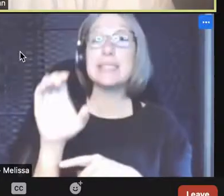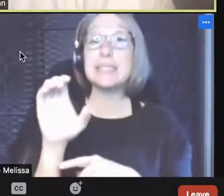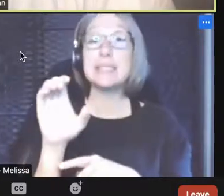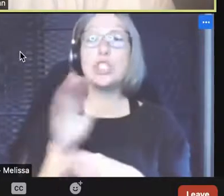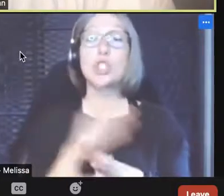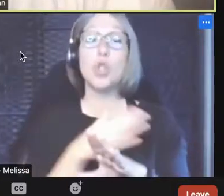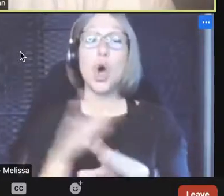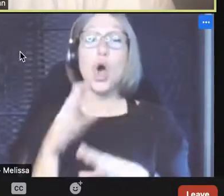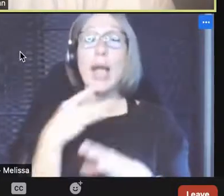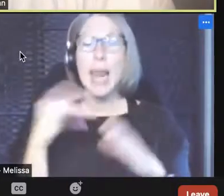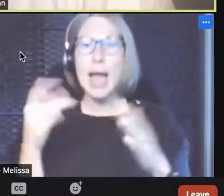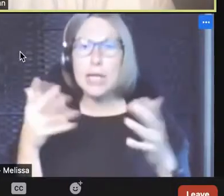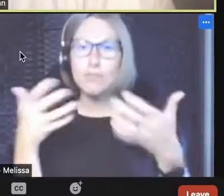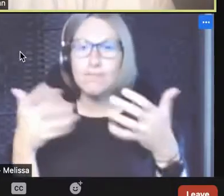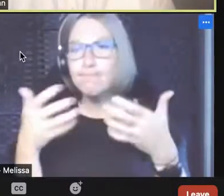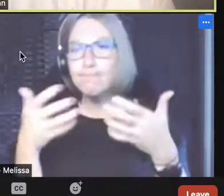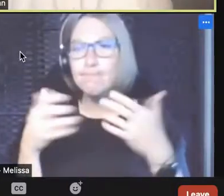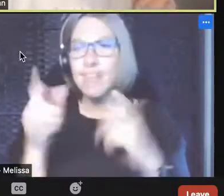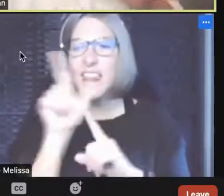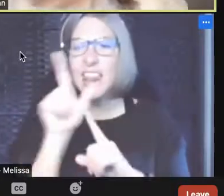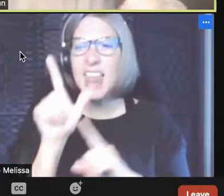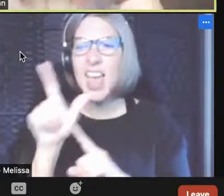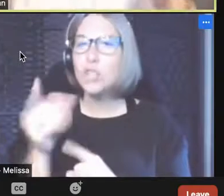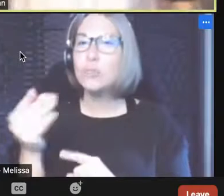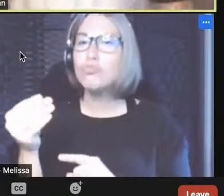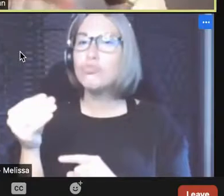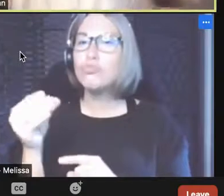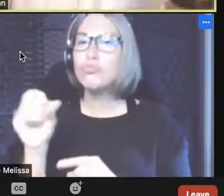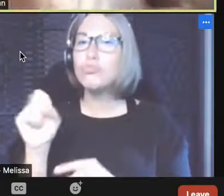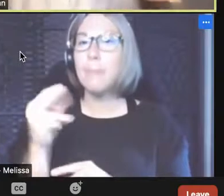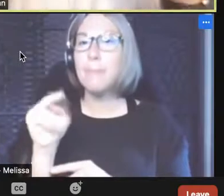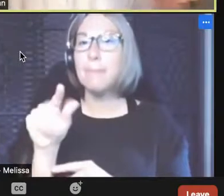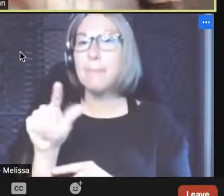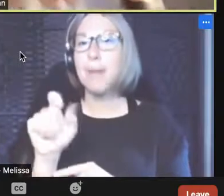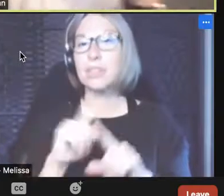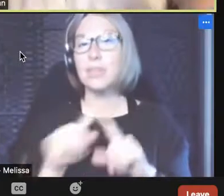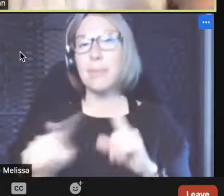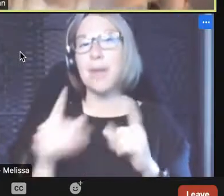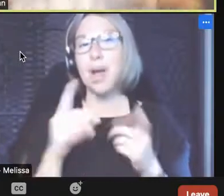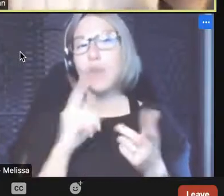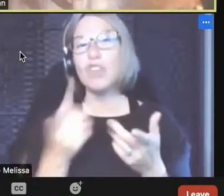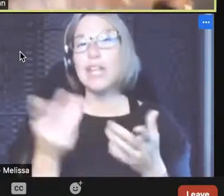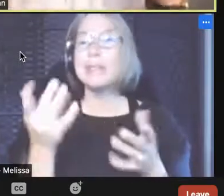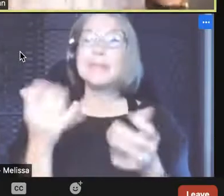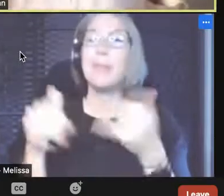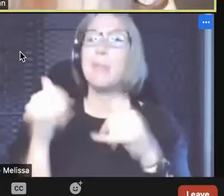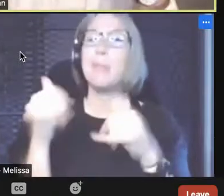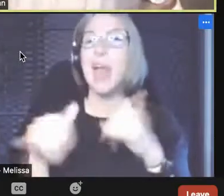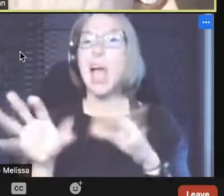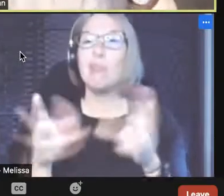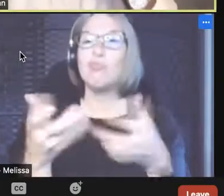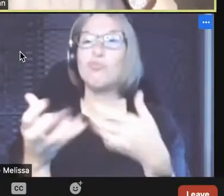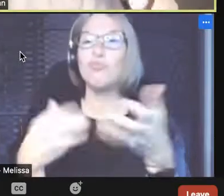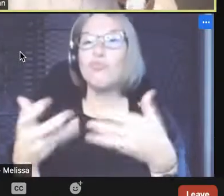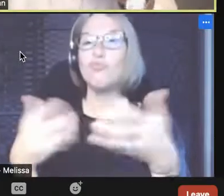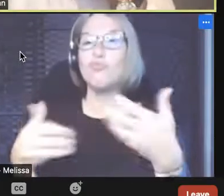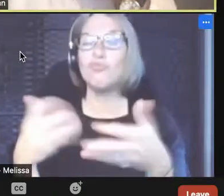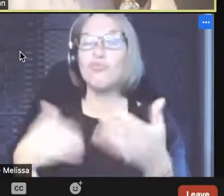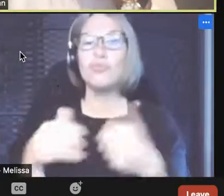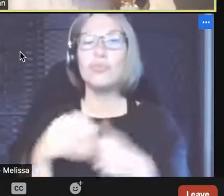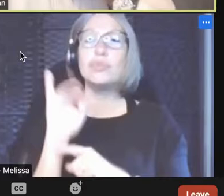sponge letters to find the letter of the day, but he's mostly just playing with them, right? He's just like futzing with them.